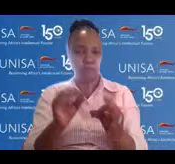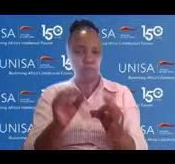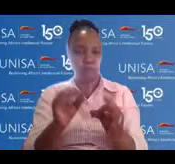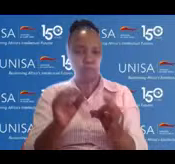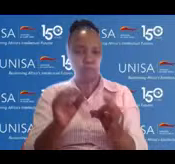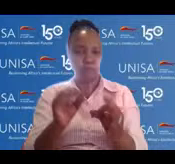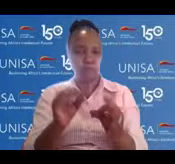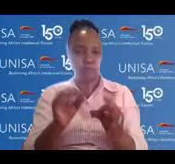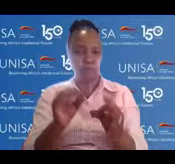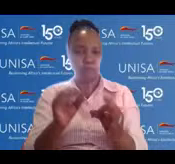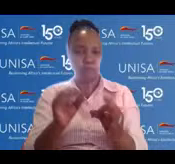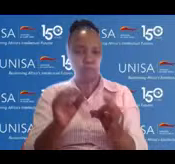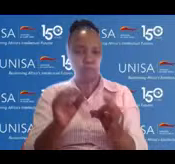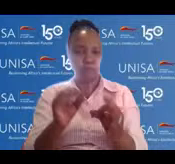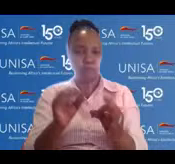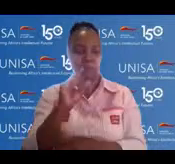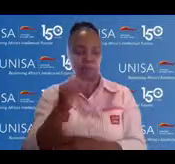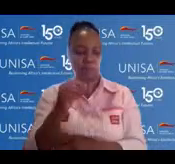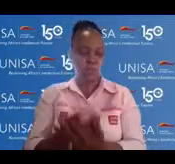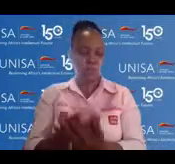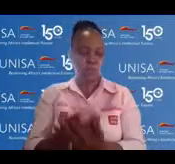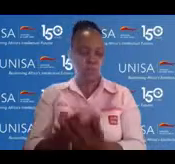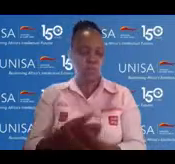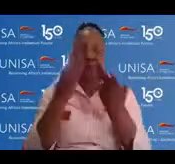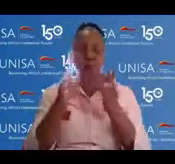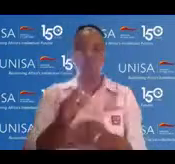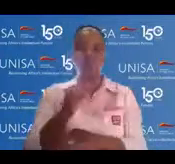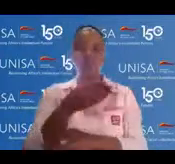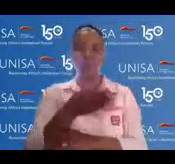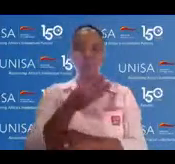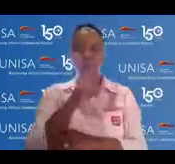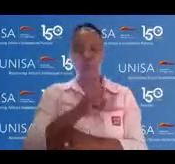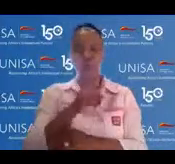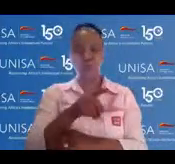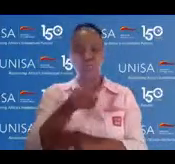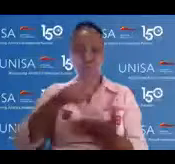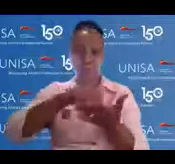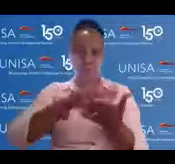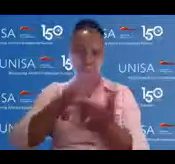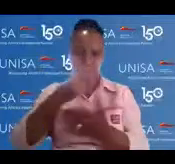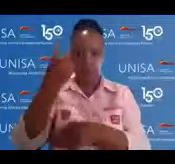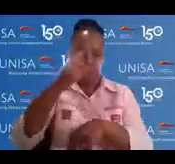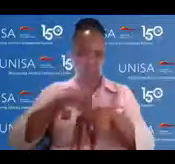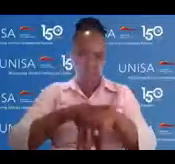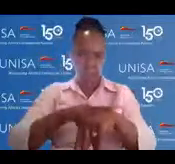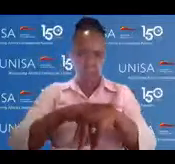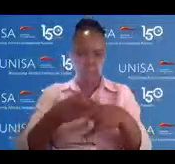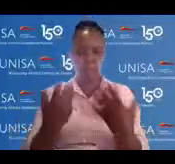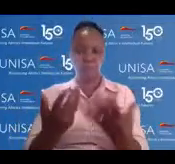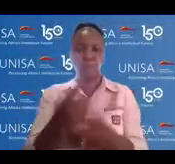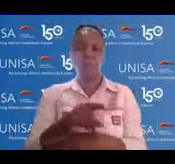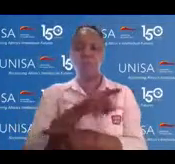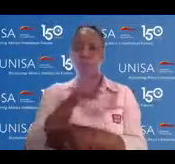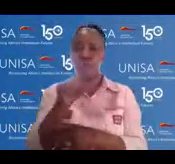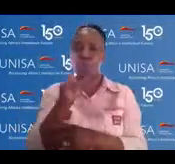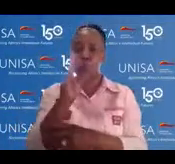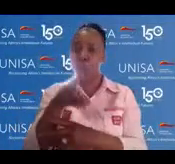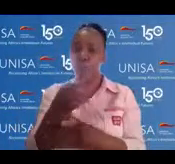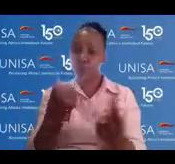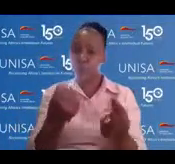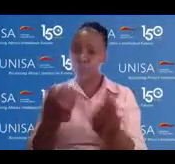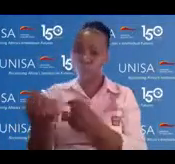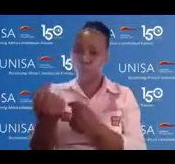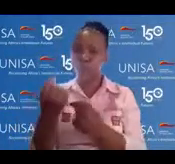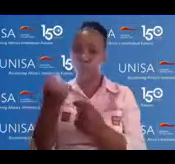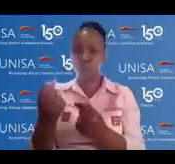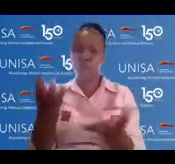mention, for students who are using this app for the first time, you are going to go through a